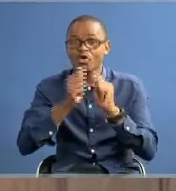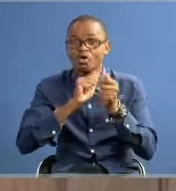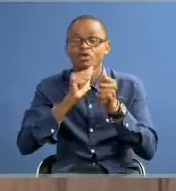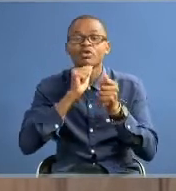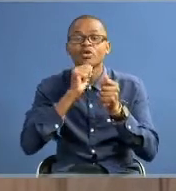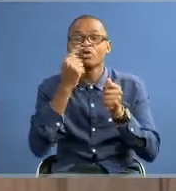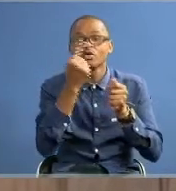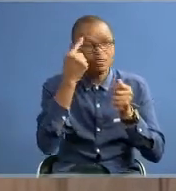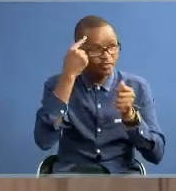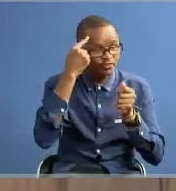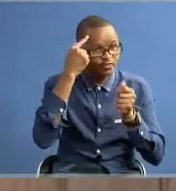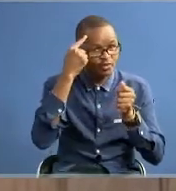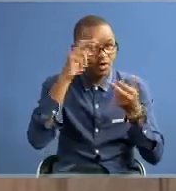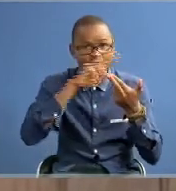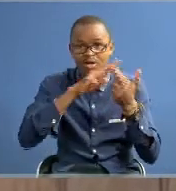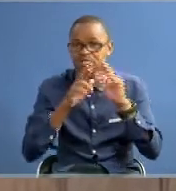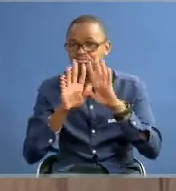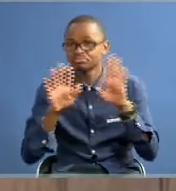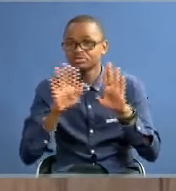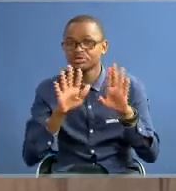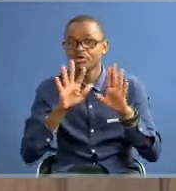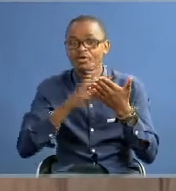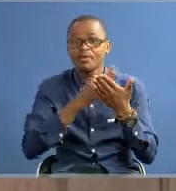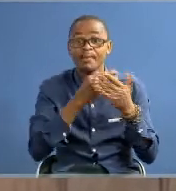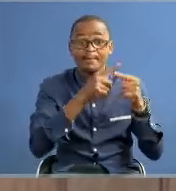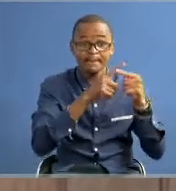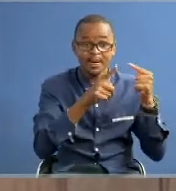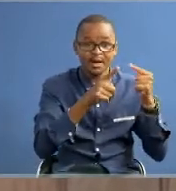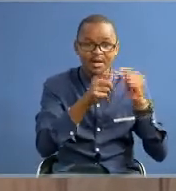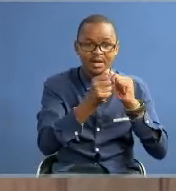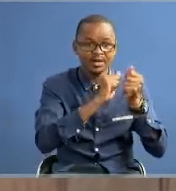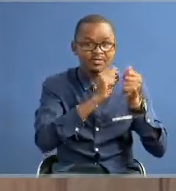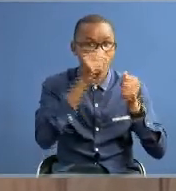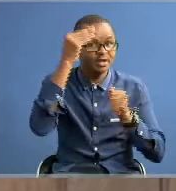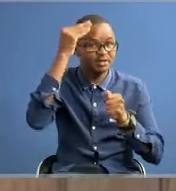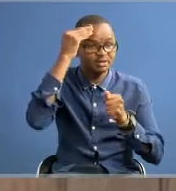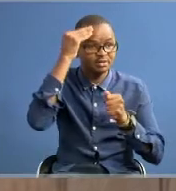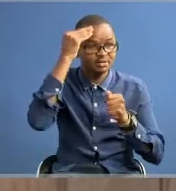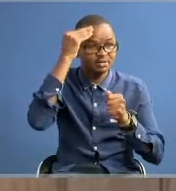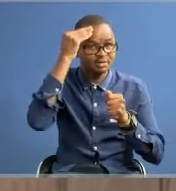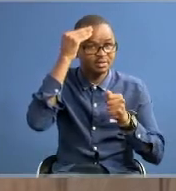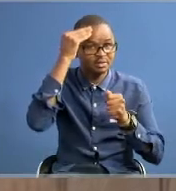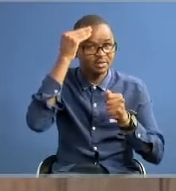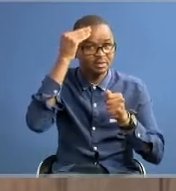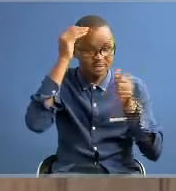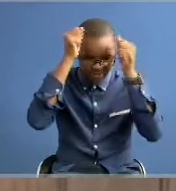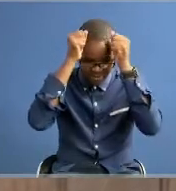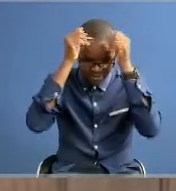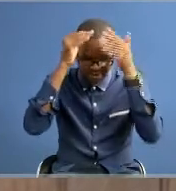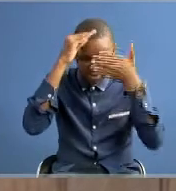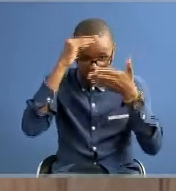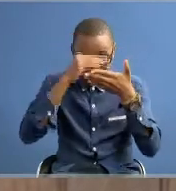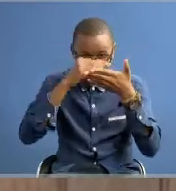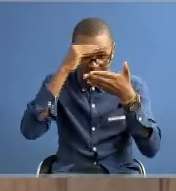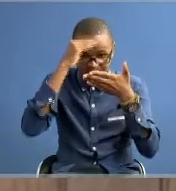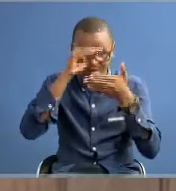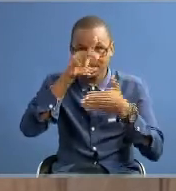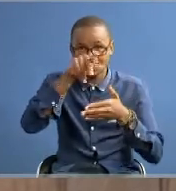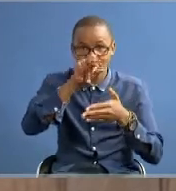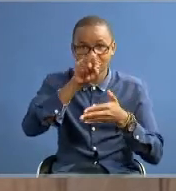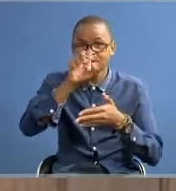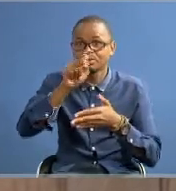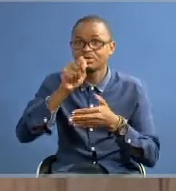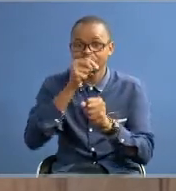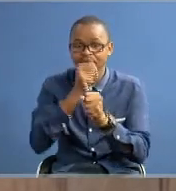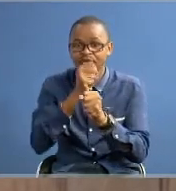not just gaming for recreational purposes or fun, but also gaming for education, imagine students learning about the planet.